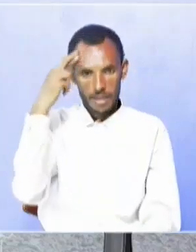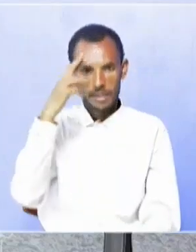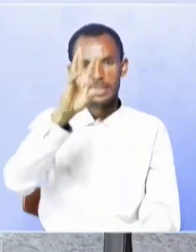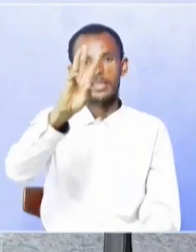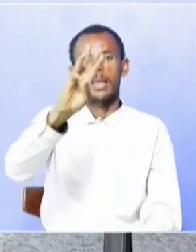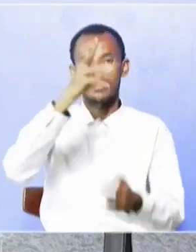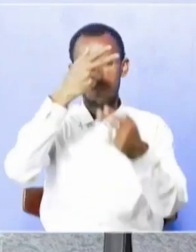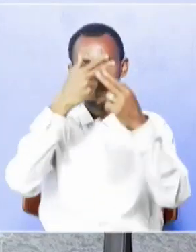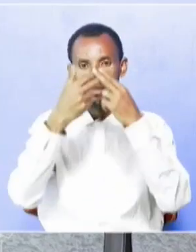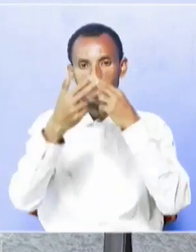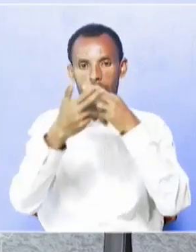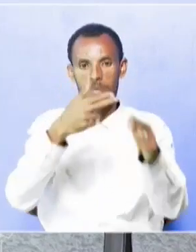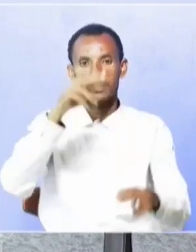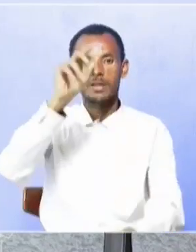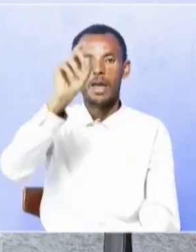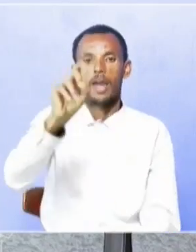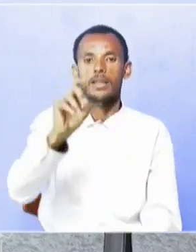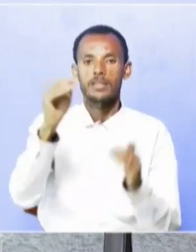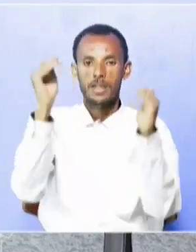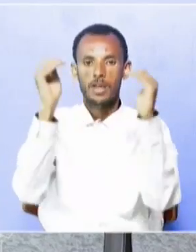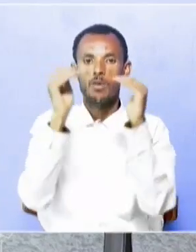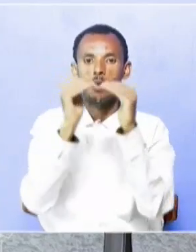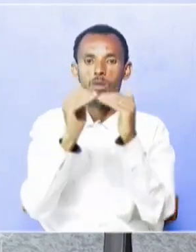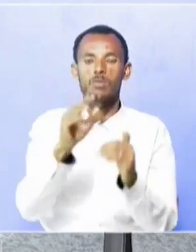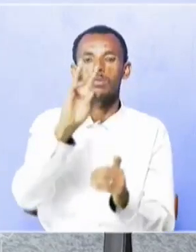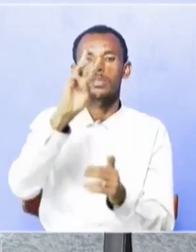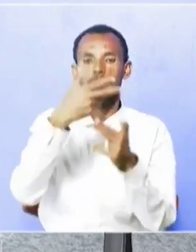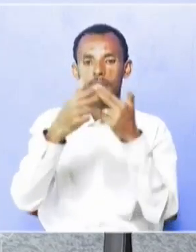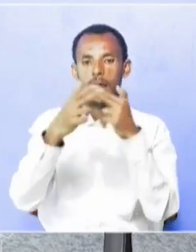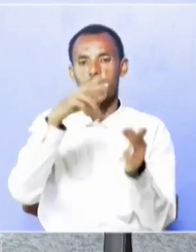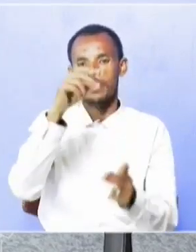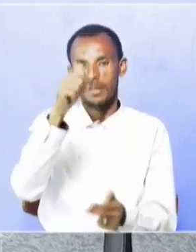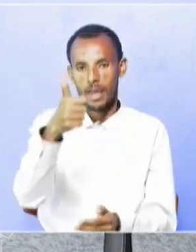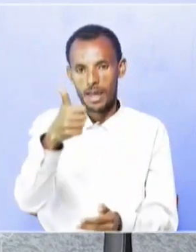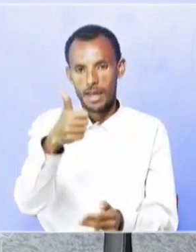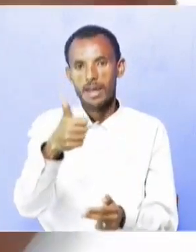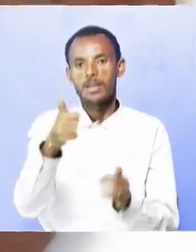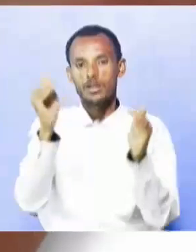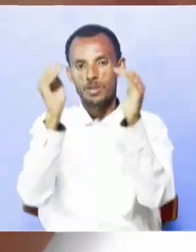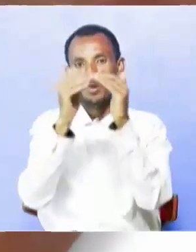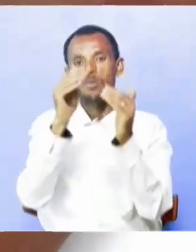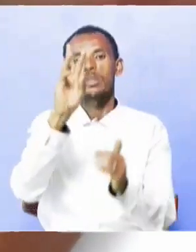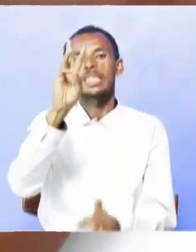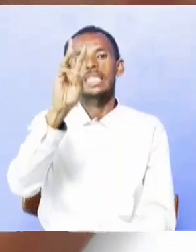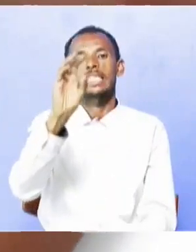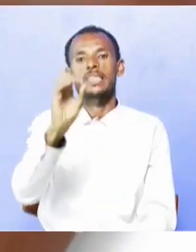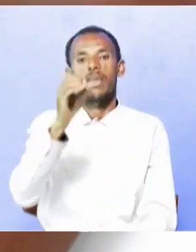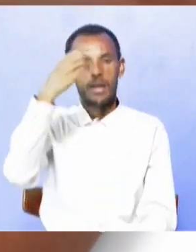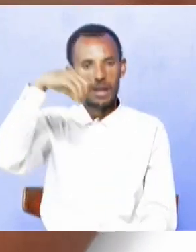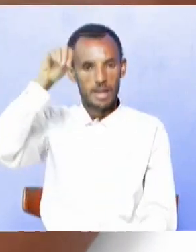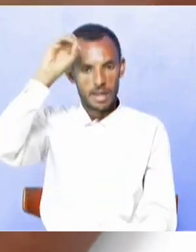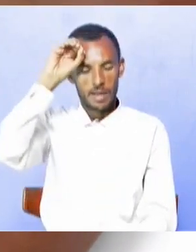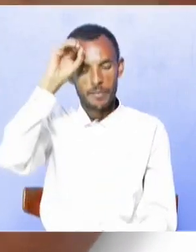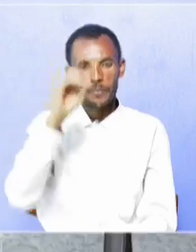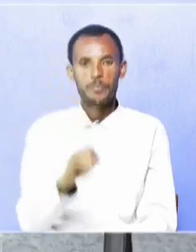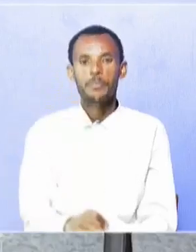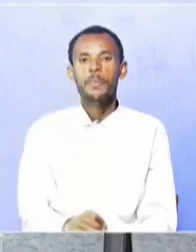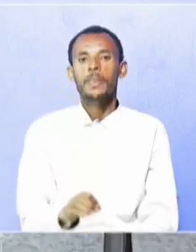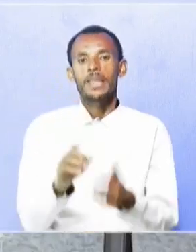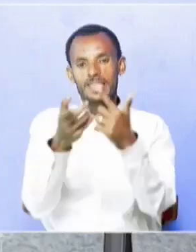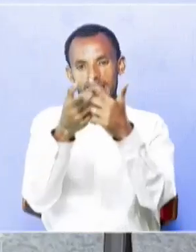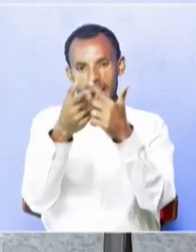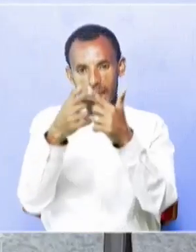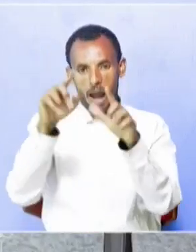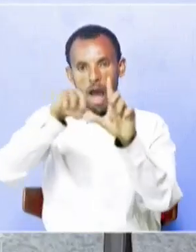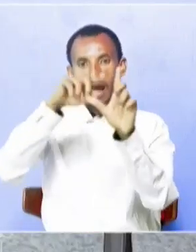6 times x, that means 6 times 10, the result is 60 degree, right? So the second